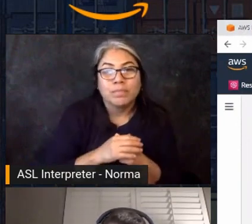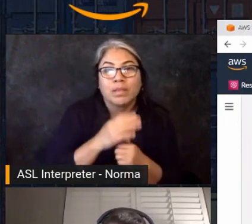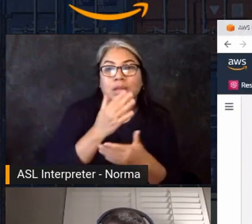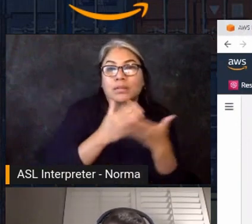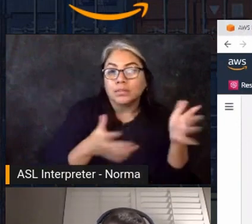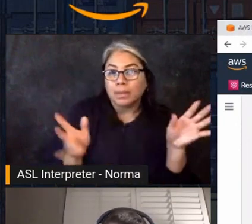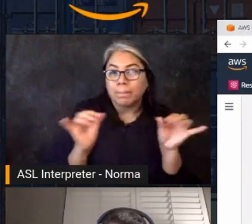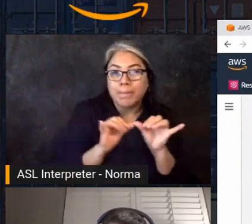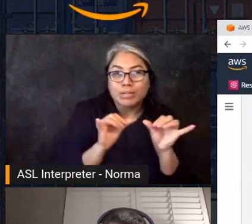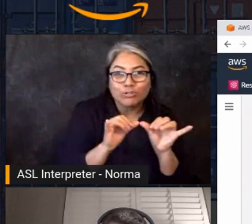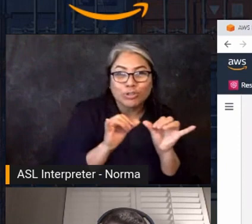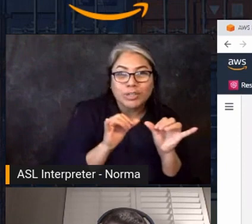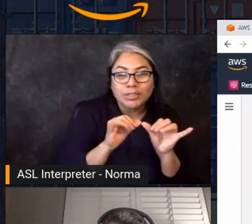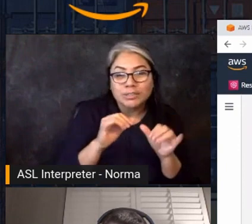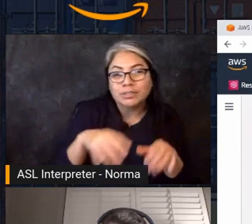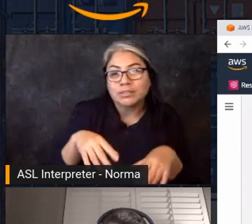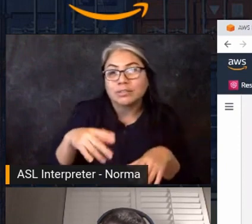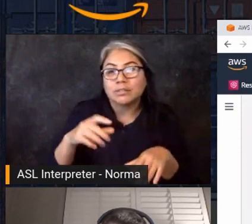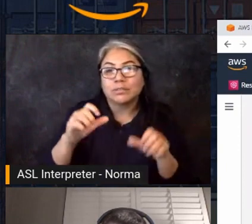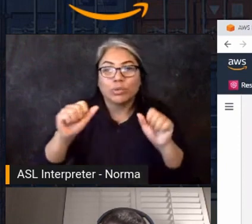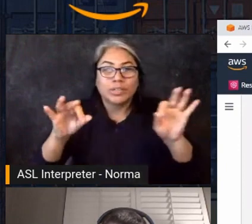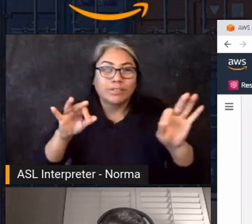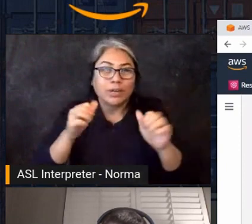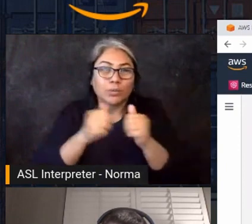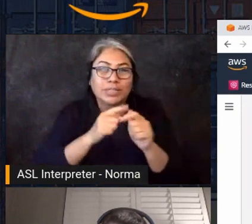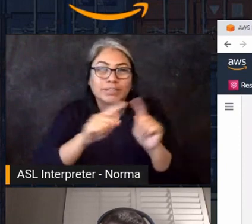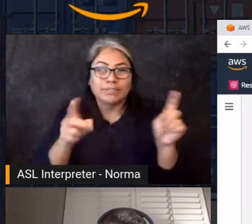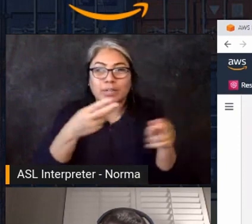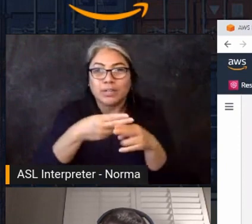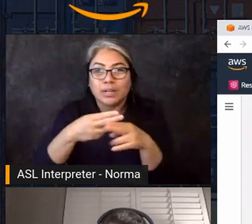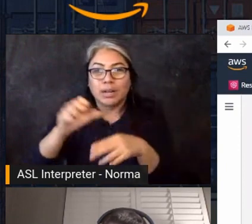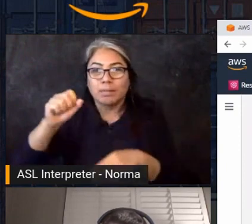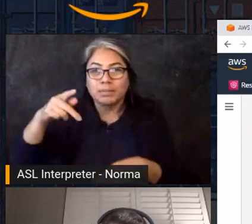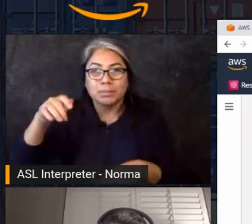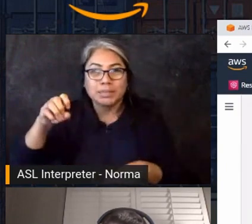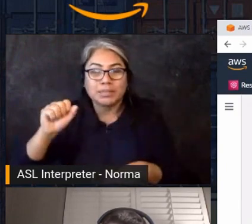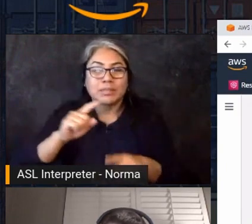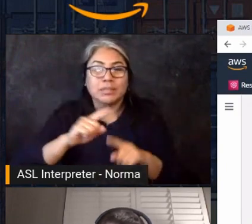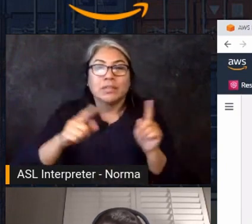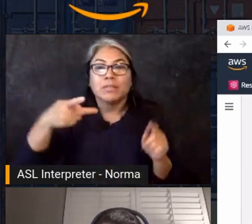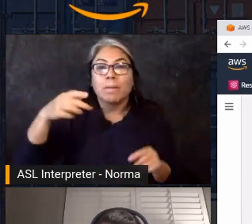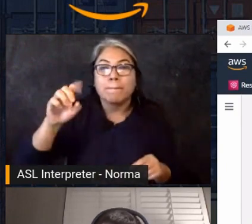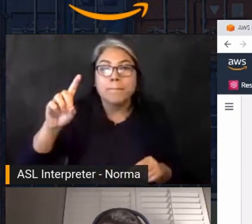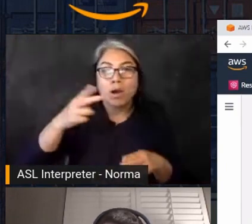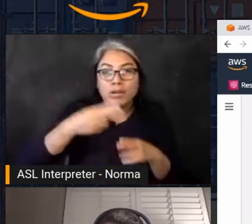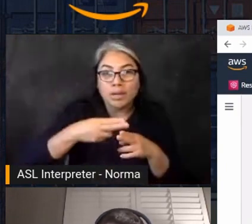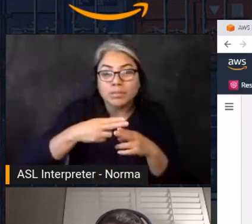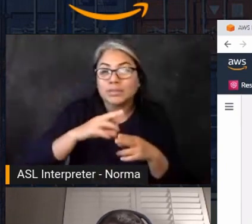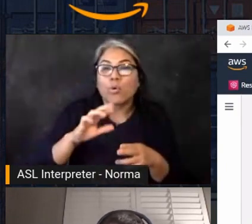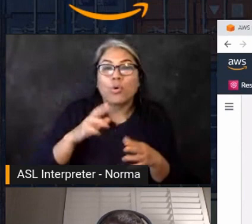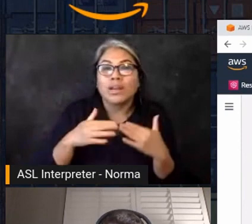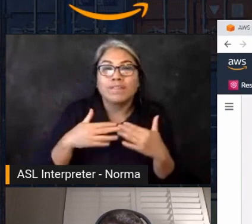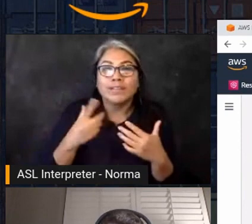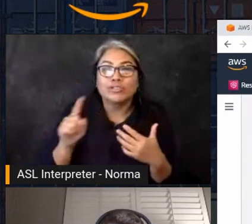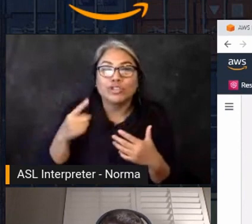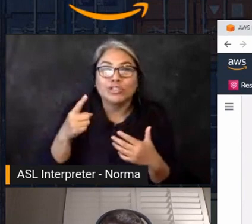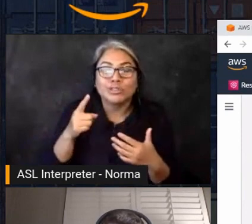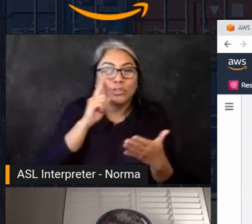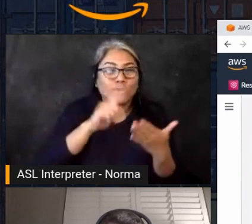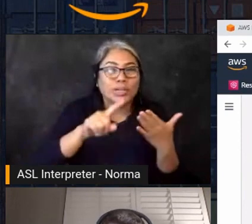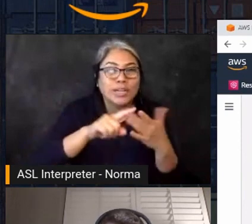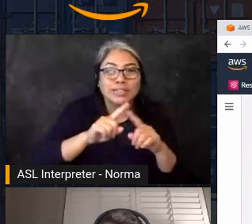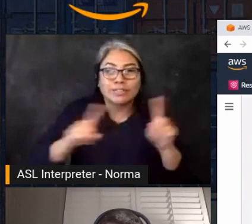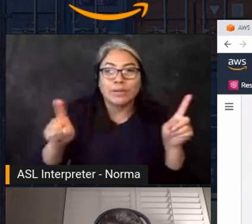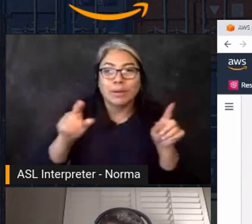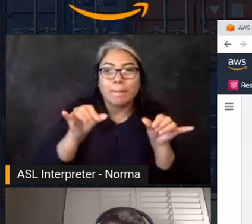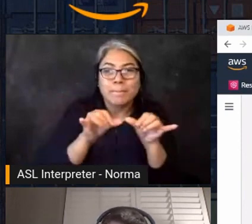different namespaces, sorting by our pod names, or even just looking at different metric names.